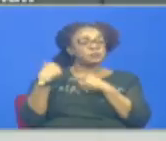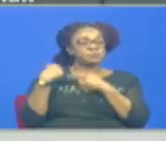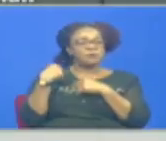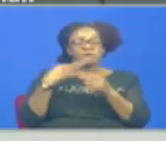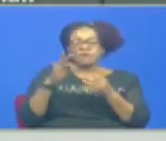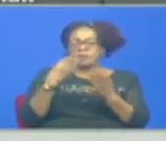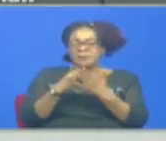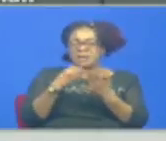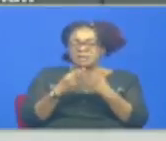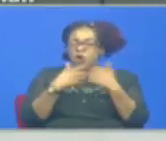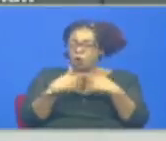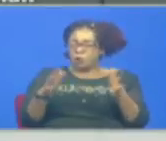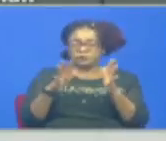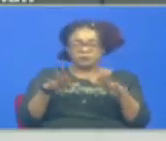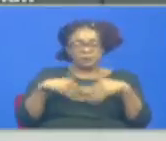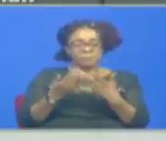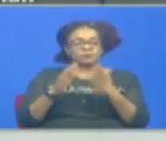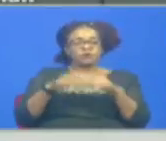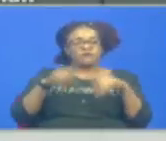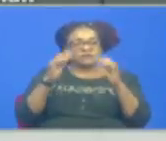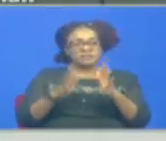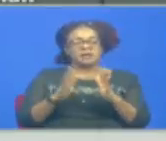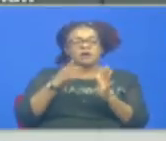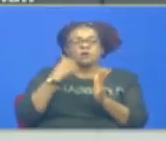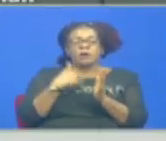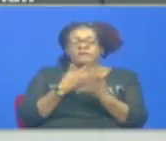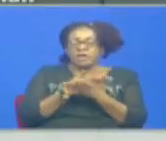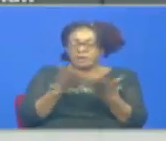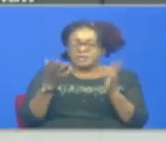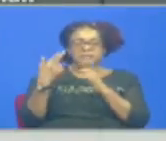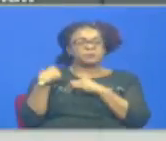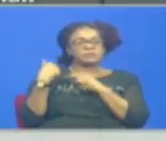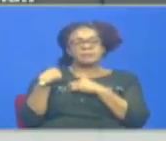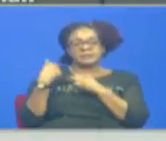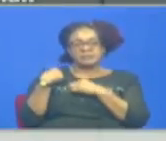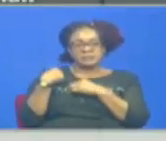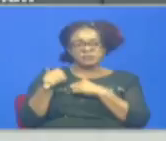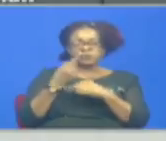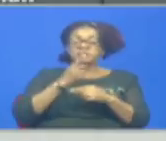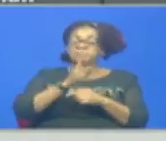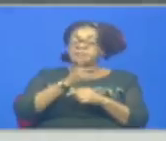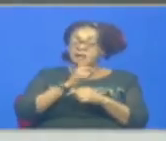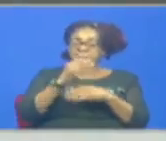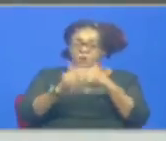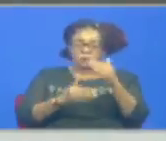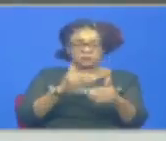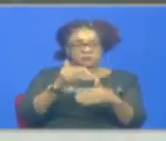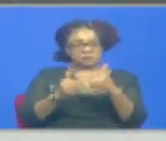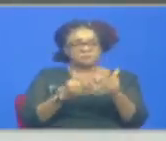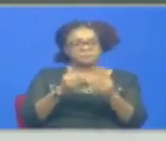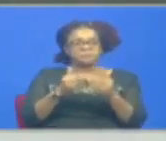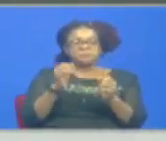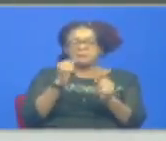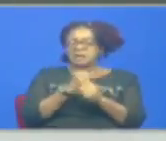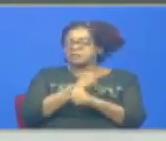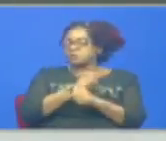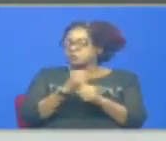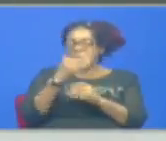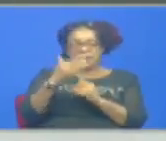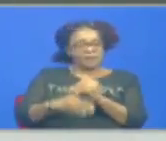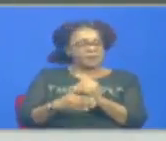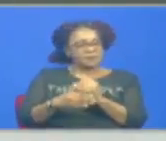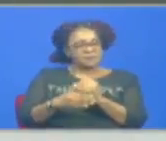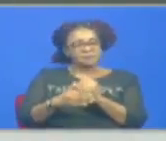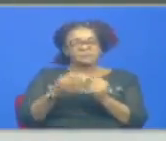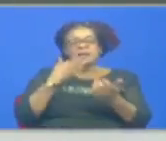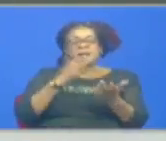for subjecting all officers who bear any responsibility to disciplinary process." It doesn't end there. A letter